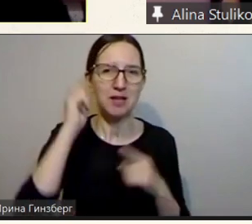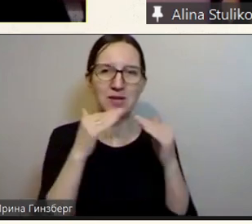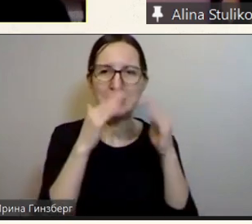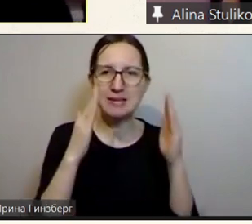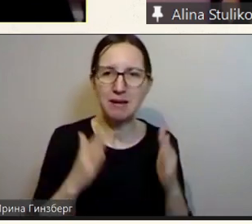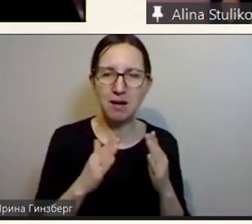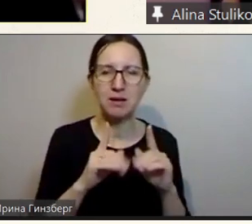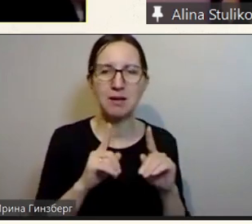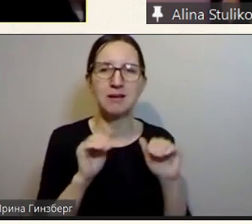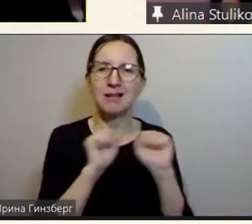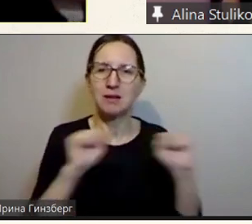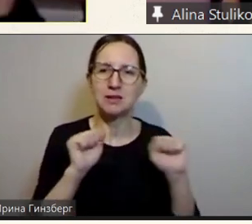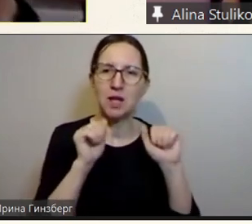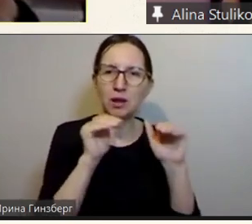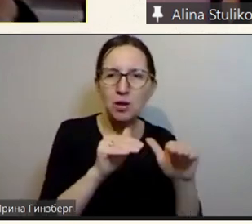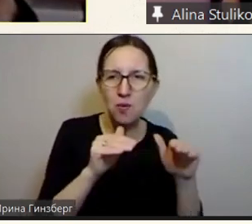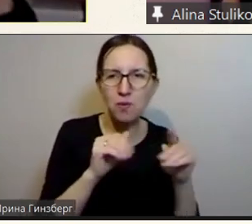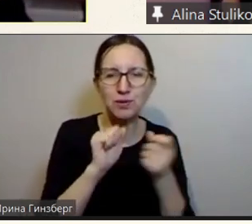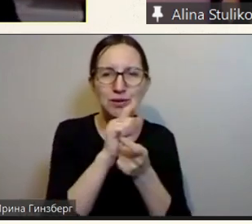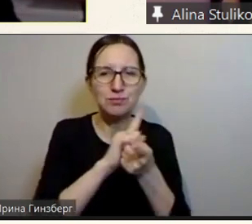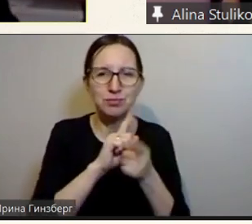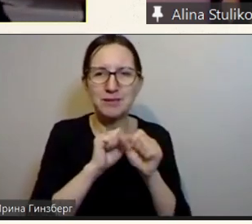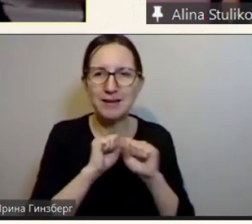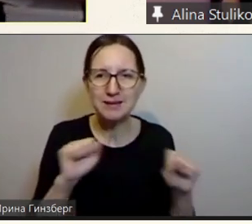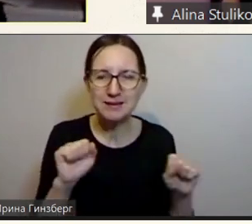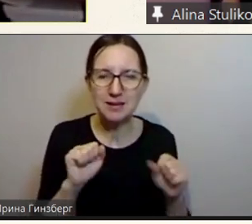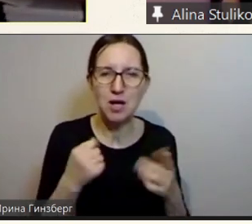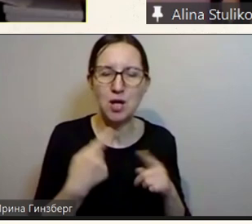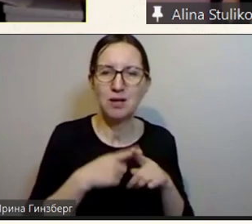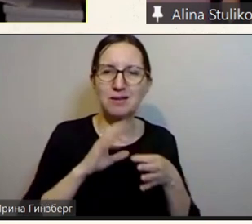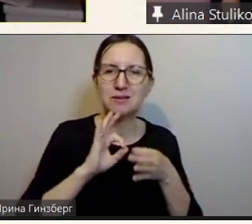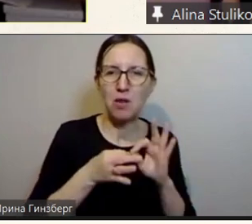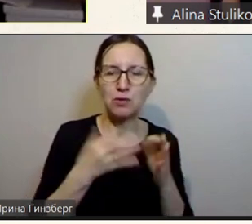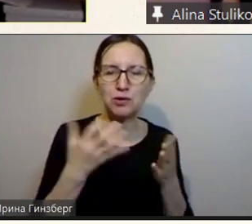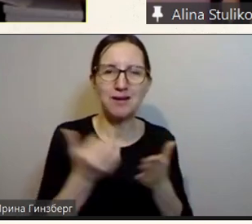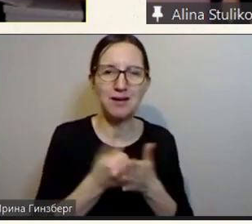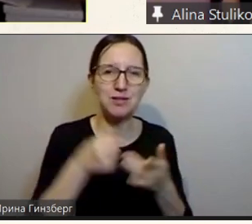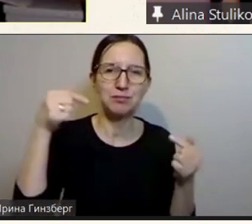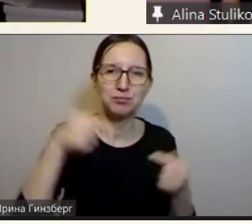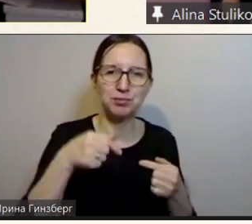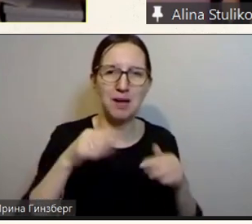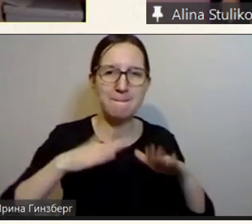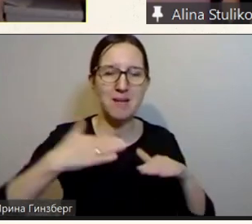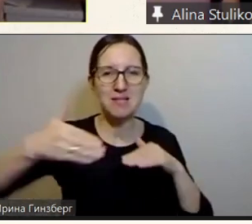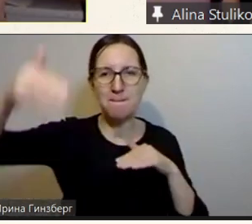in the ceiling where you can hang a screen, but that already has to be there.